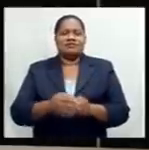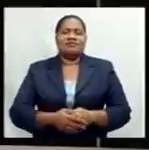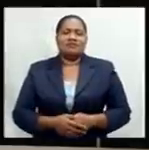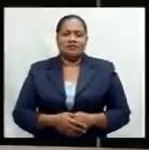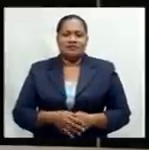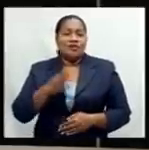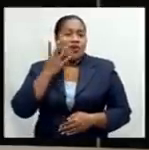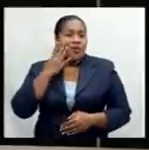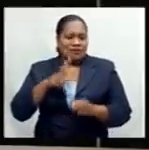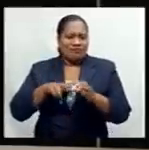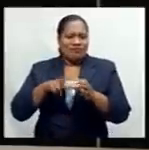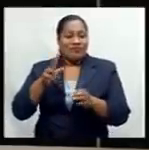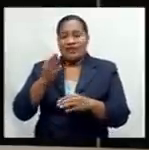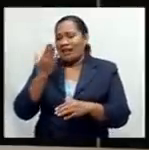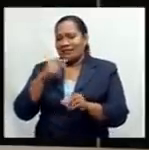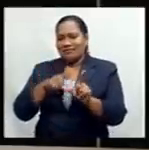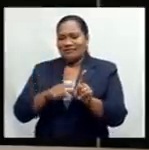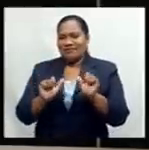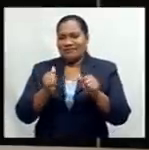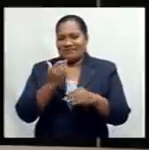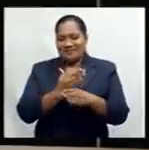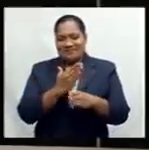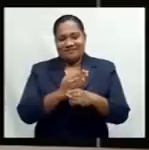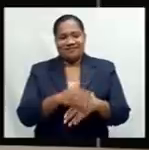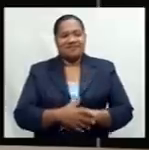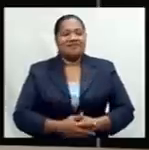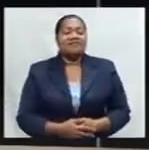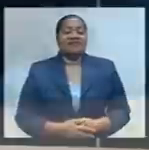last year. Lena Reese with tonight's success story.